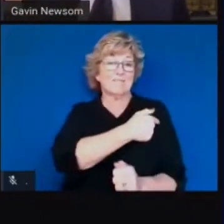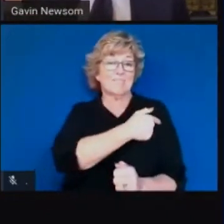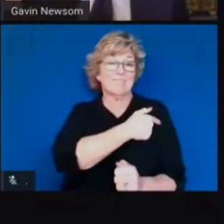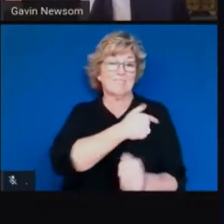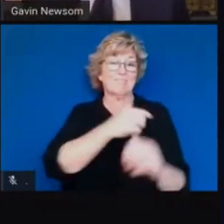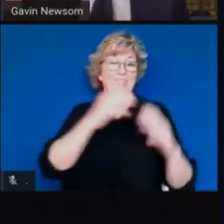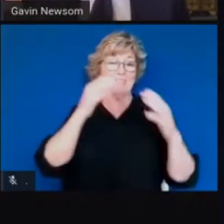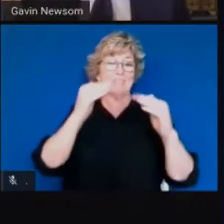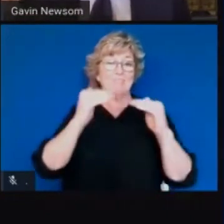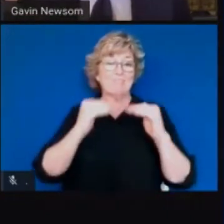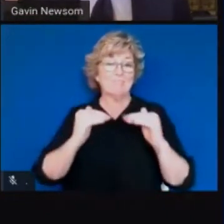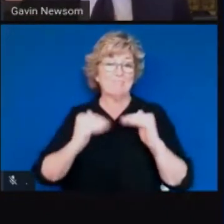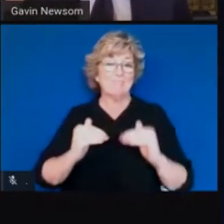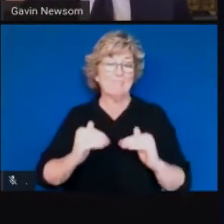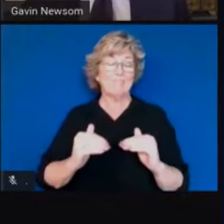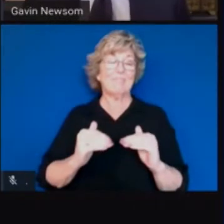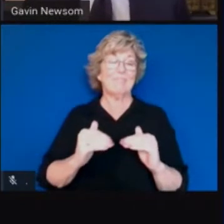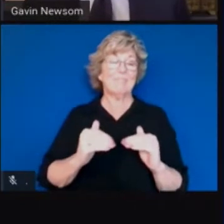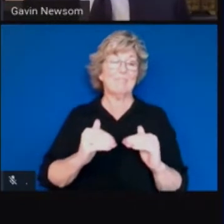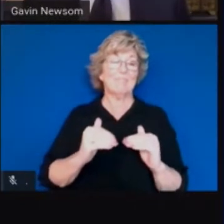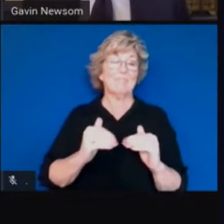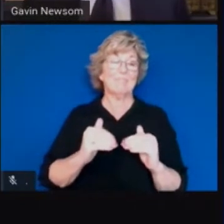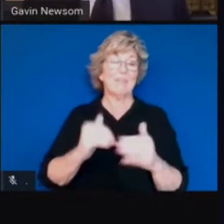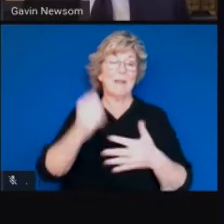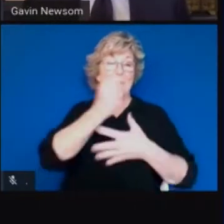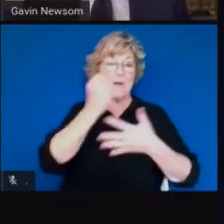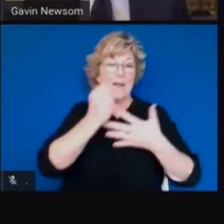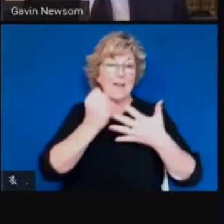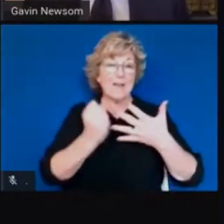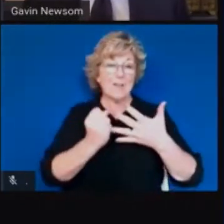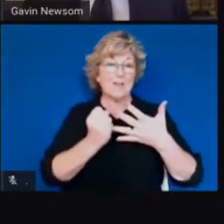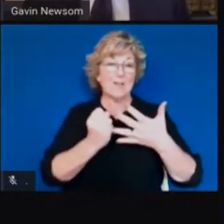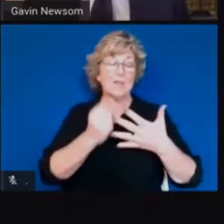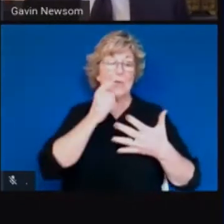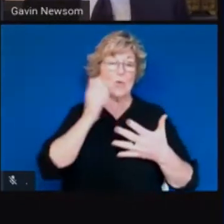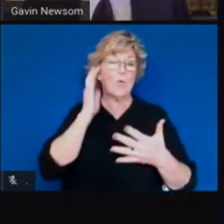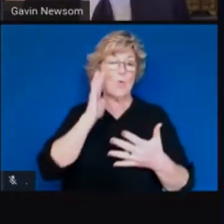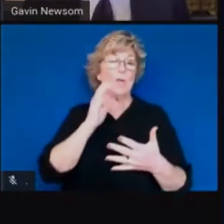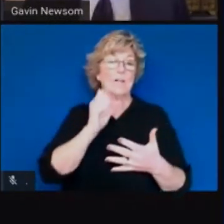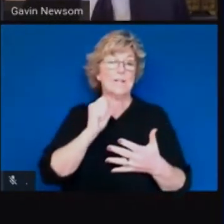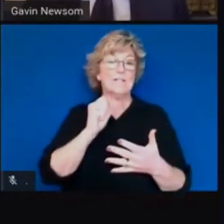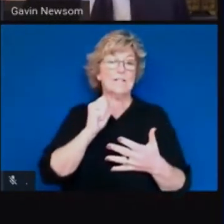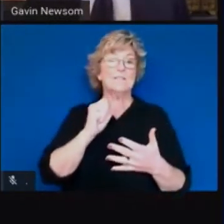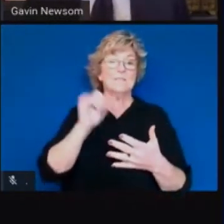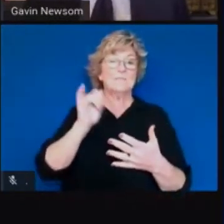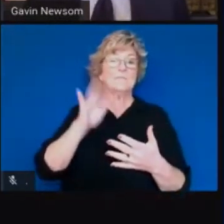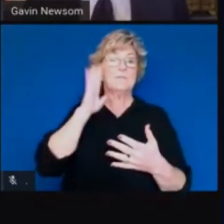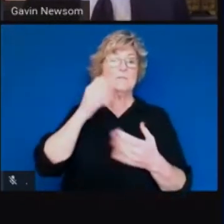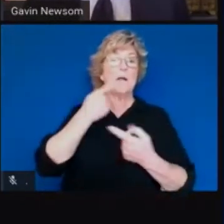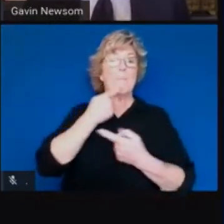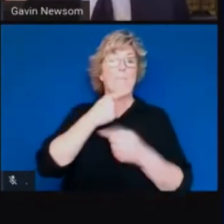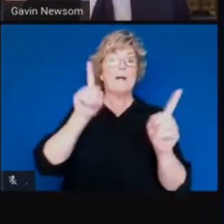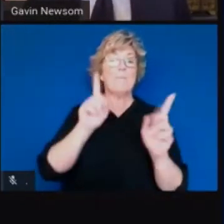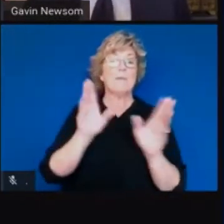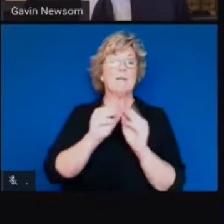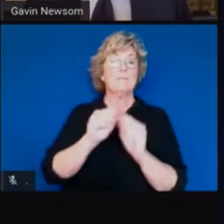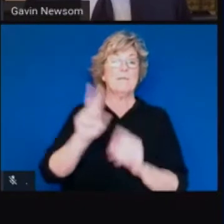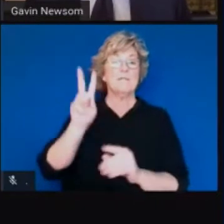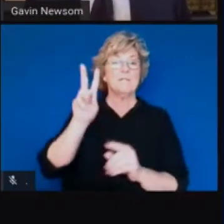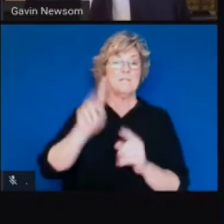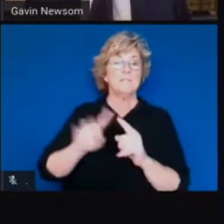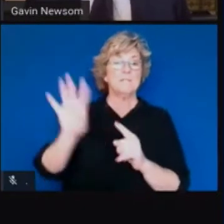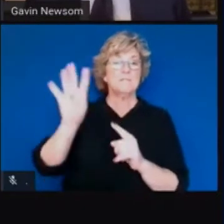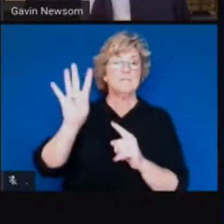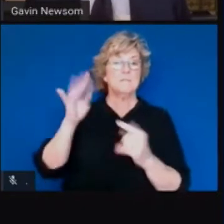next categorization of priorities are going to get the vaccines. That's a public meeting, 2 to 4 this